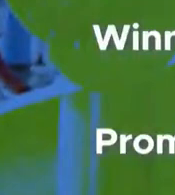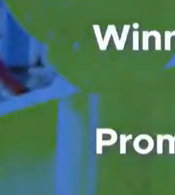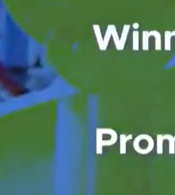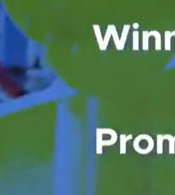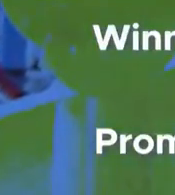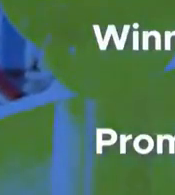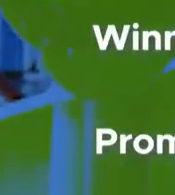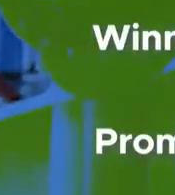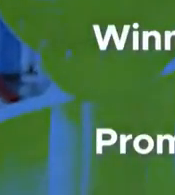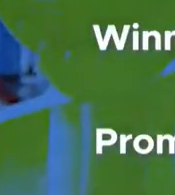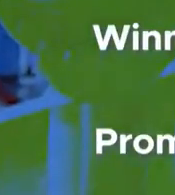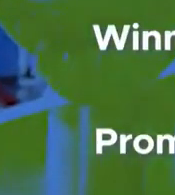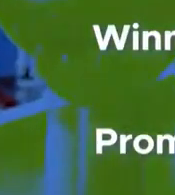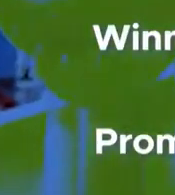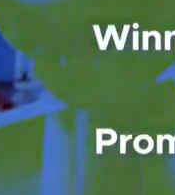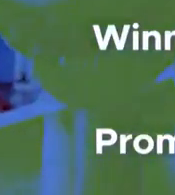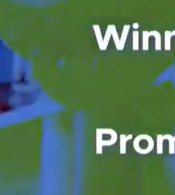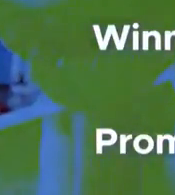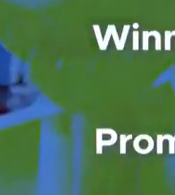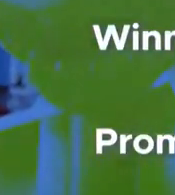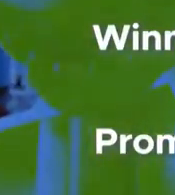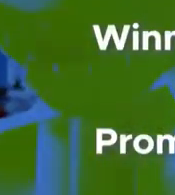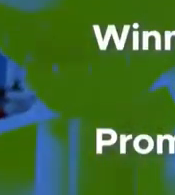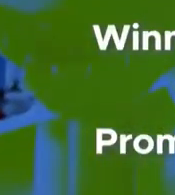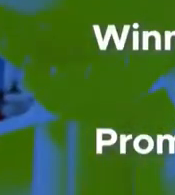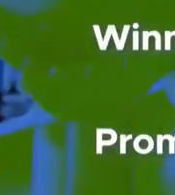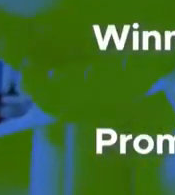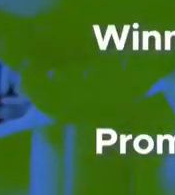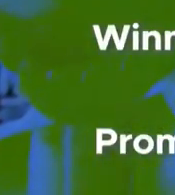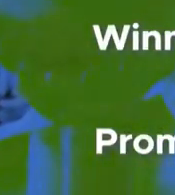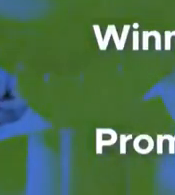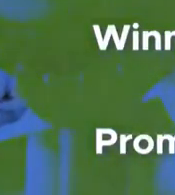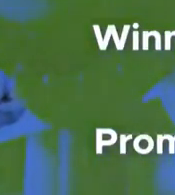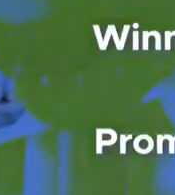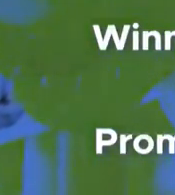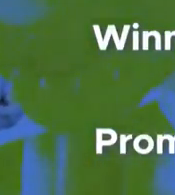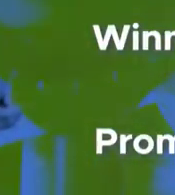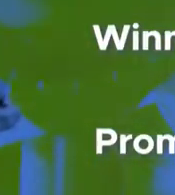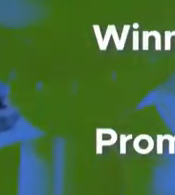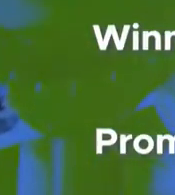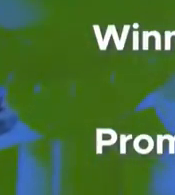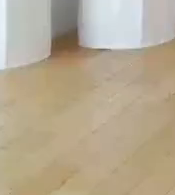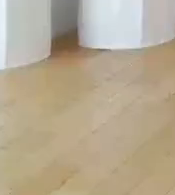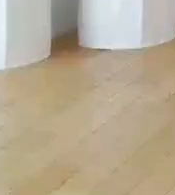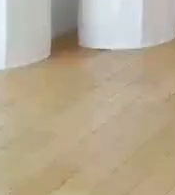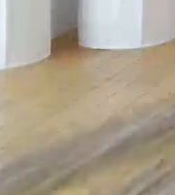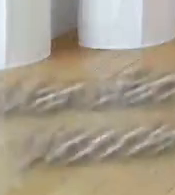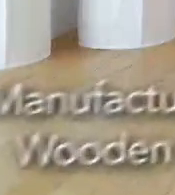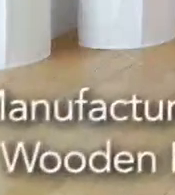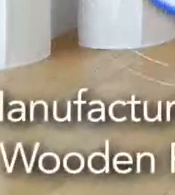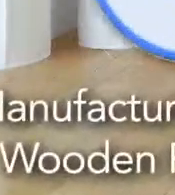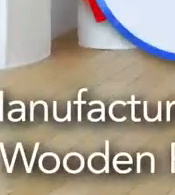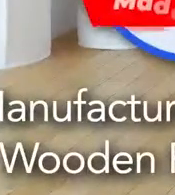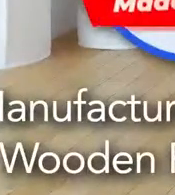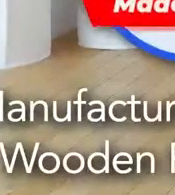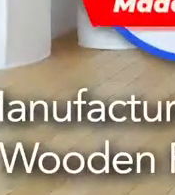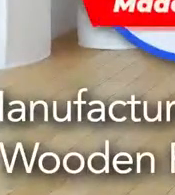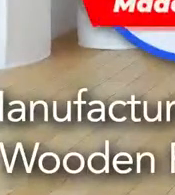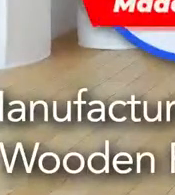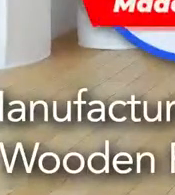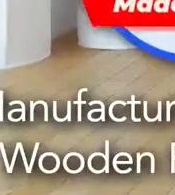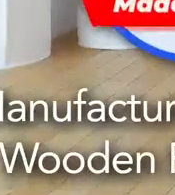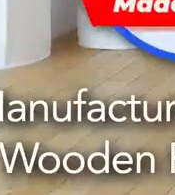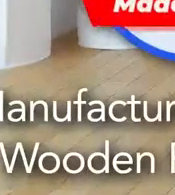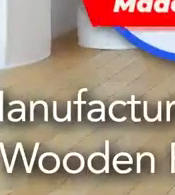But hurry, promotion ends April 12, 2024, and it's NLCB approved. Arima Door Center, manufacturers of quality